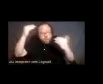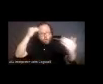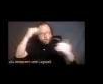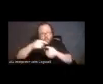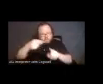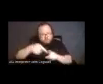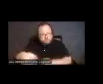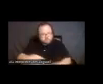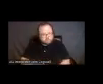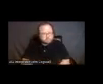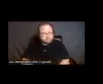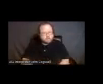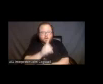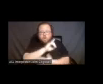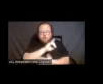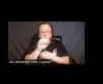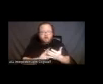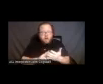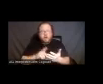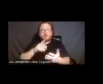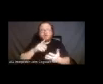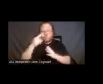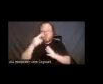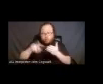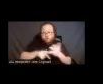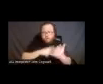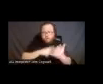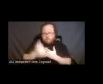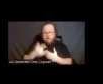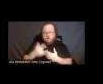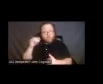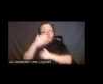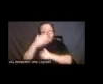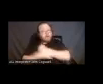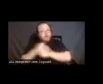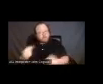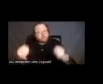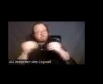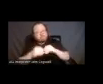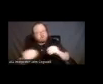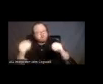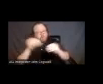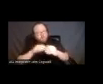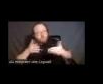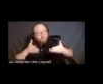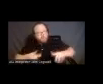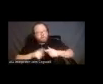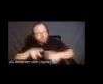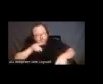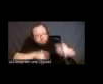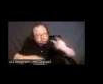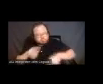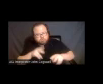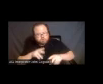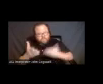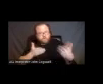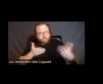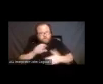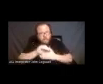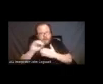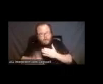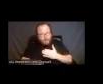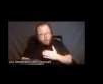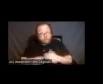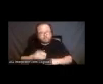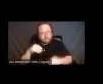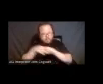design research projects that allow the county to explore new ways to improve service access or service outcomes. Innovation